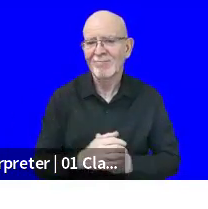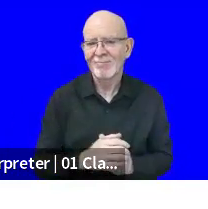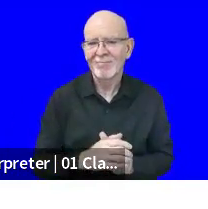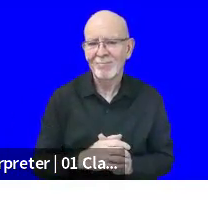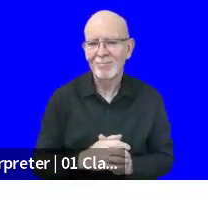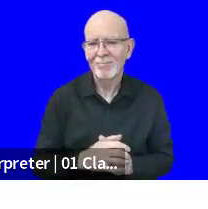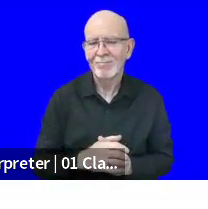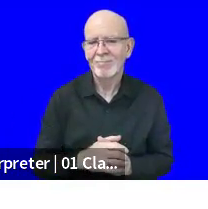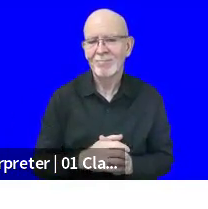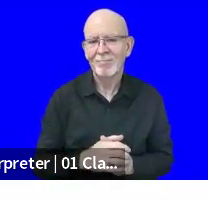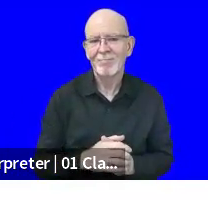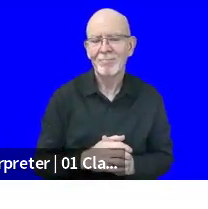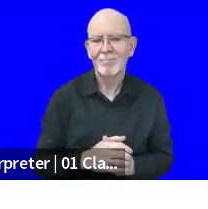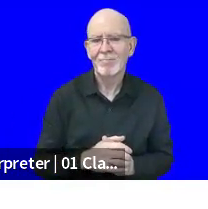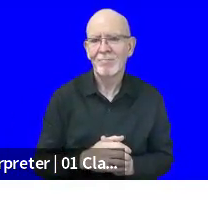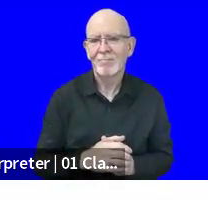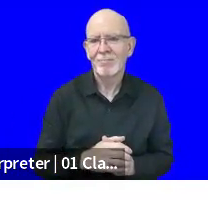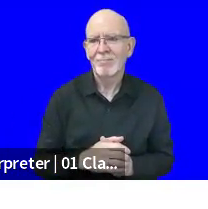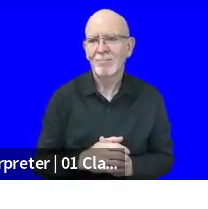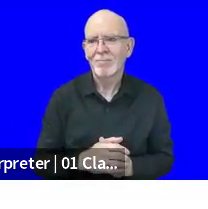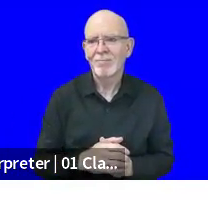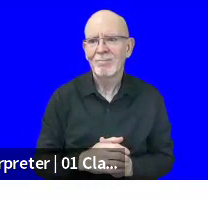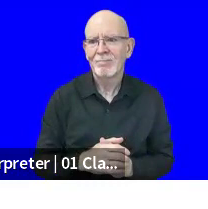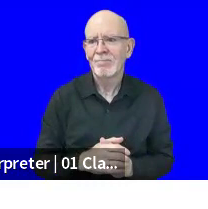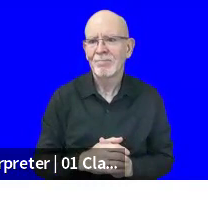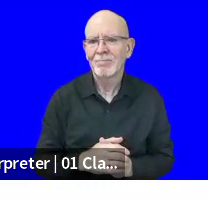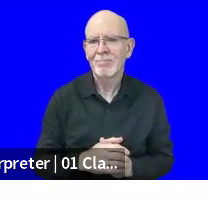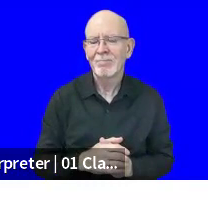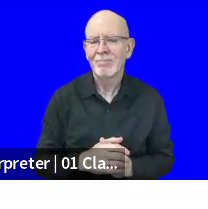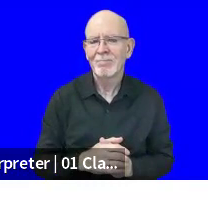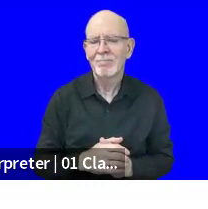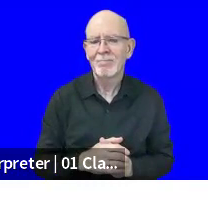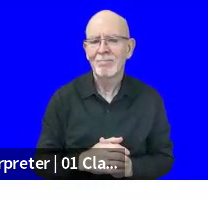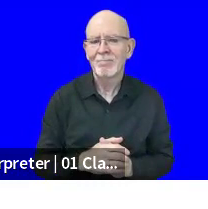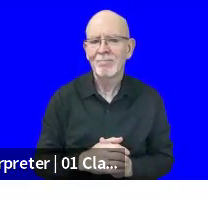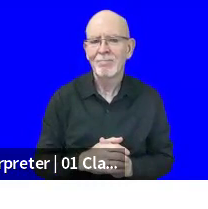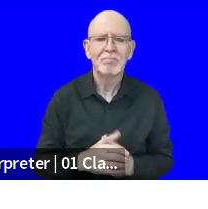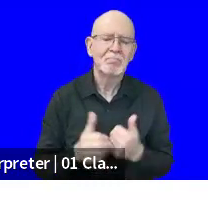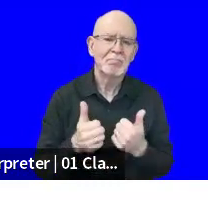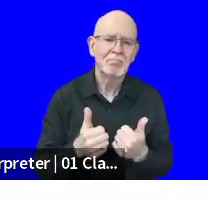Hello, everyone. You need to allow me to share my screen right now. It says I can't do that.